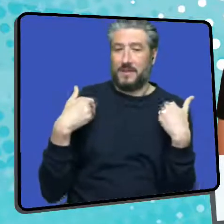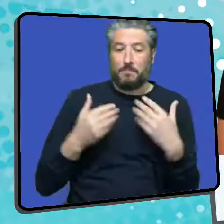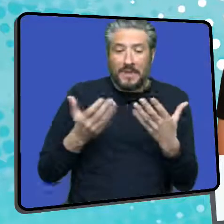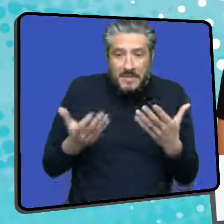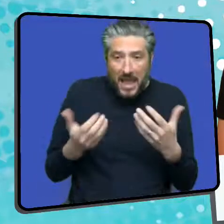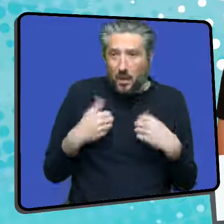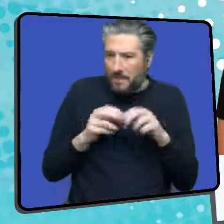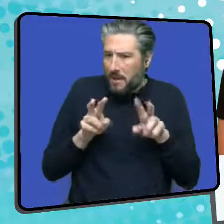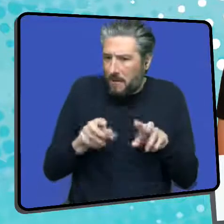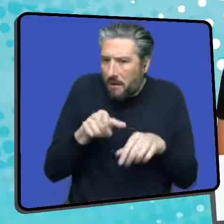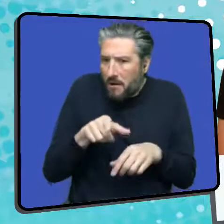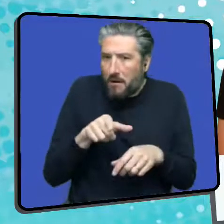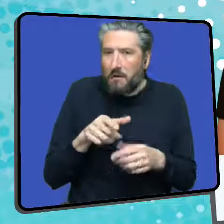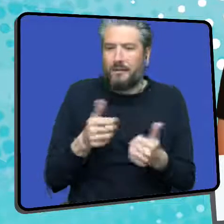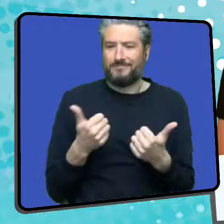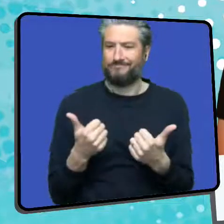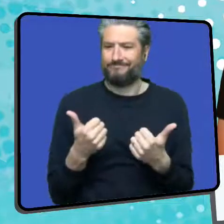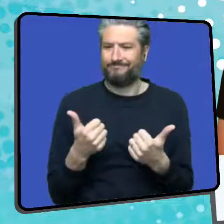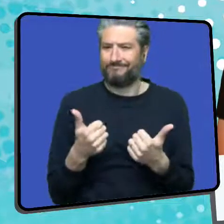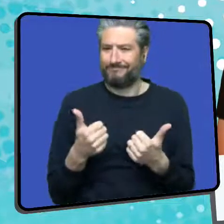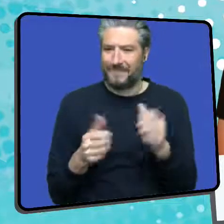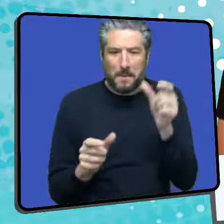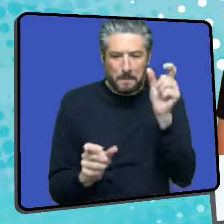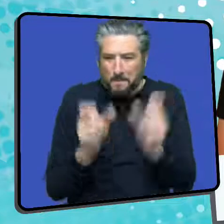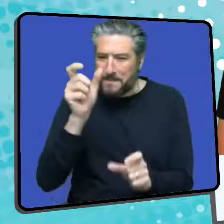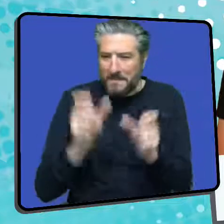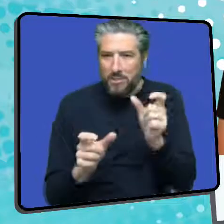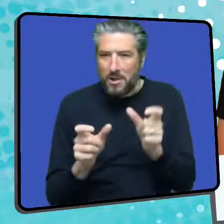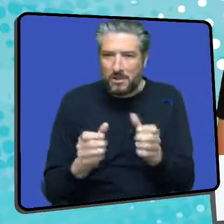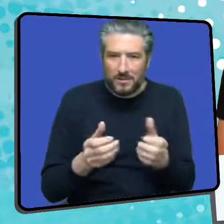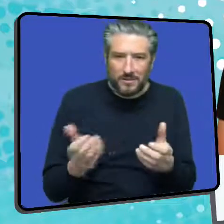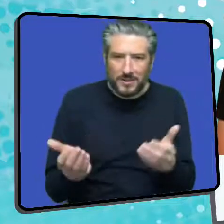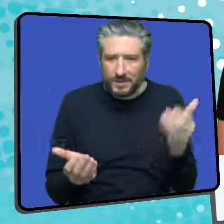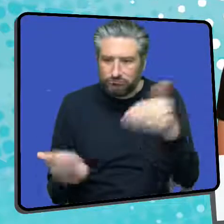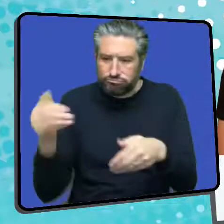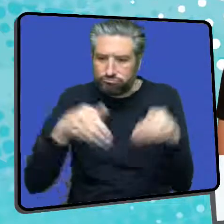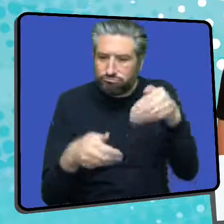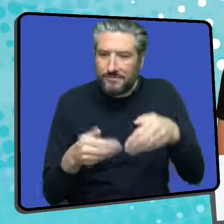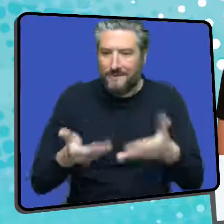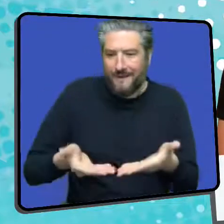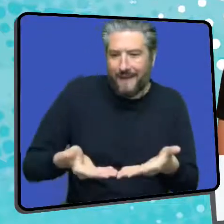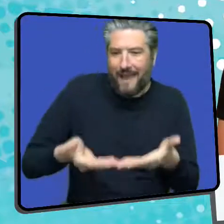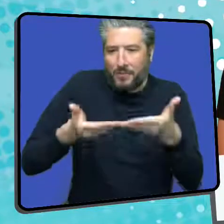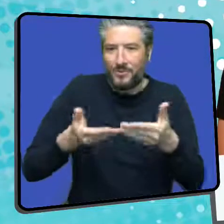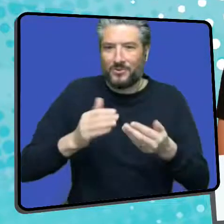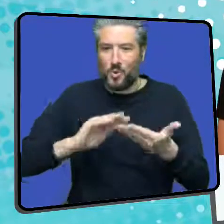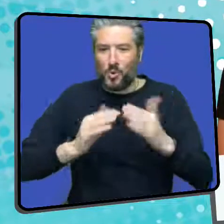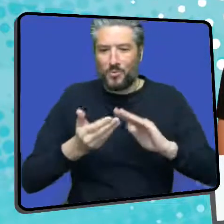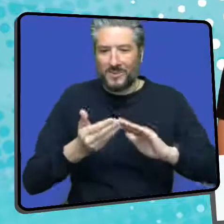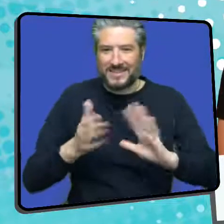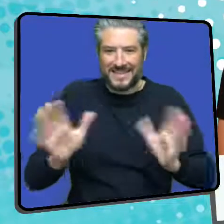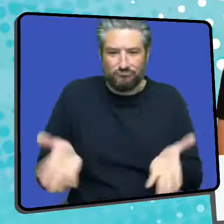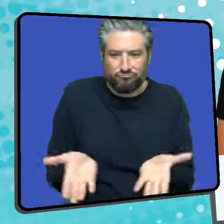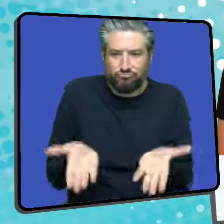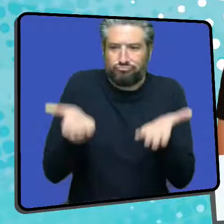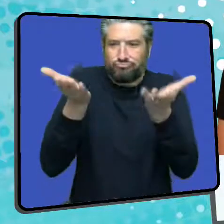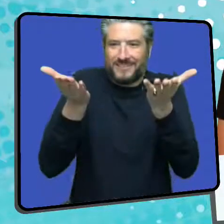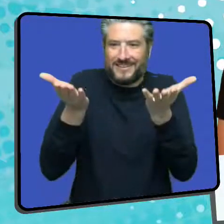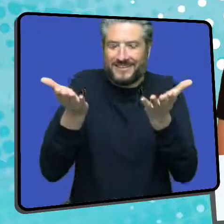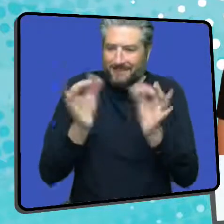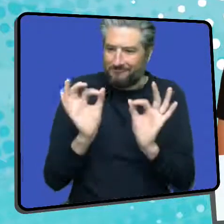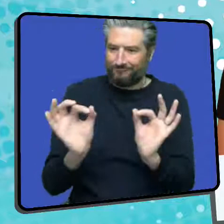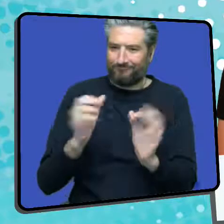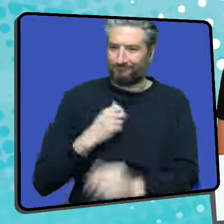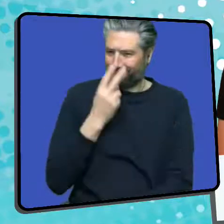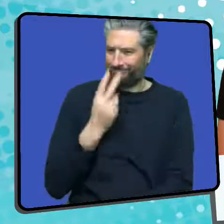in and helped me out get the community up and running again. And so while that was happening, I